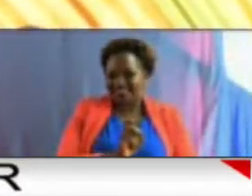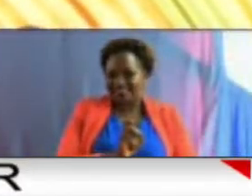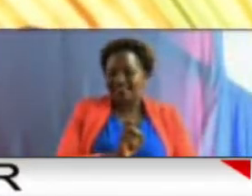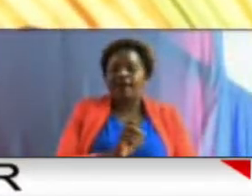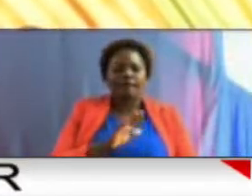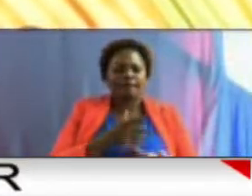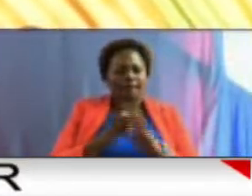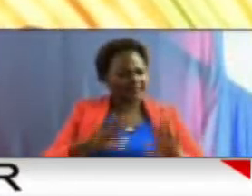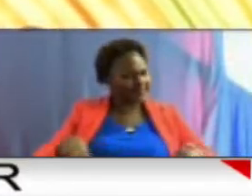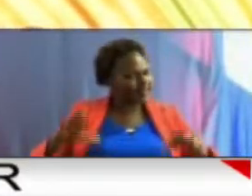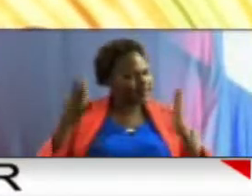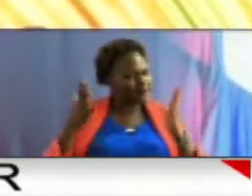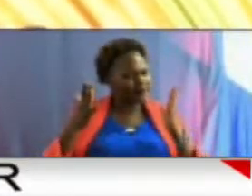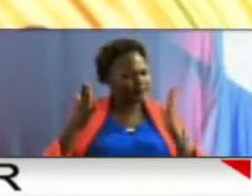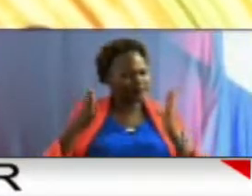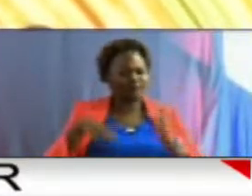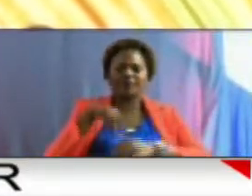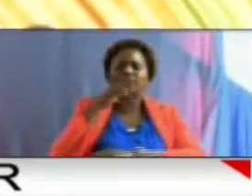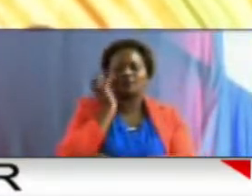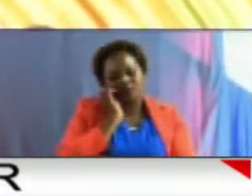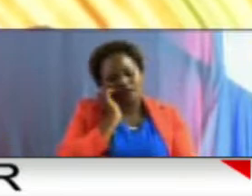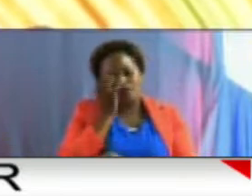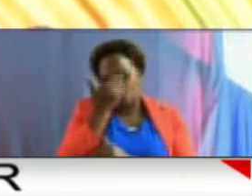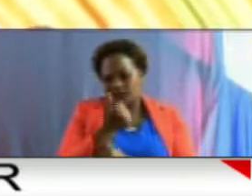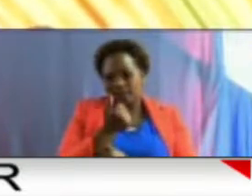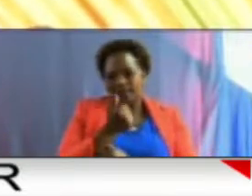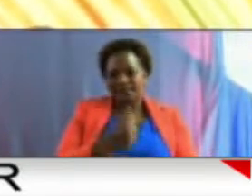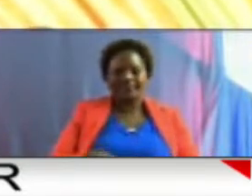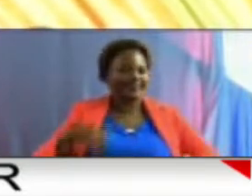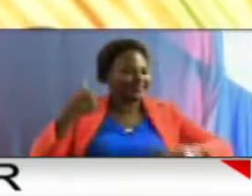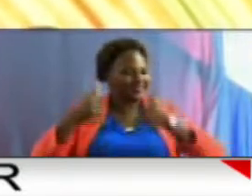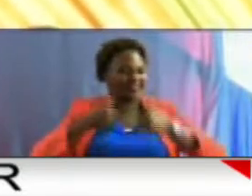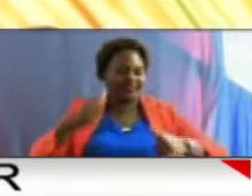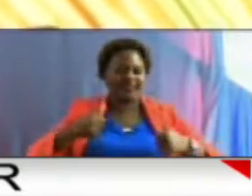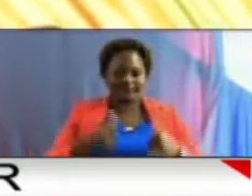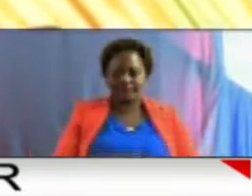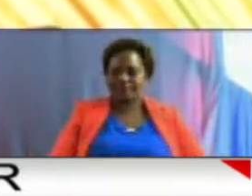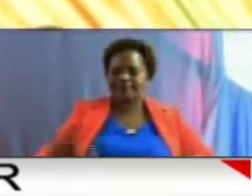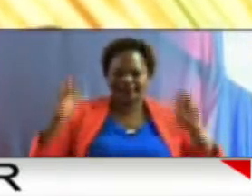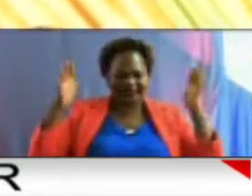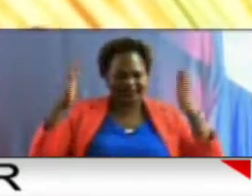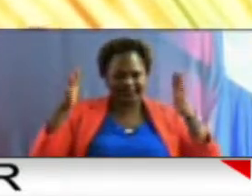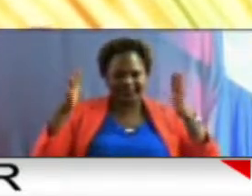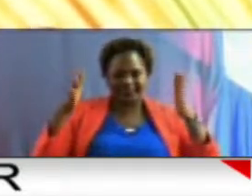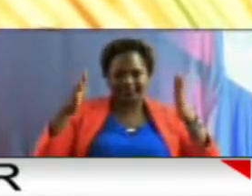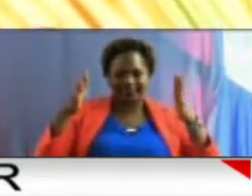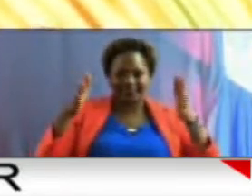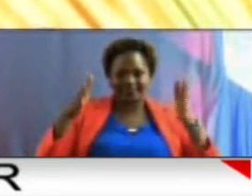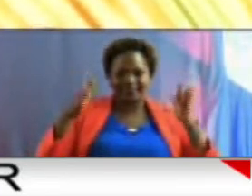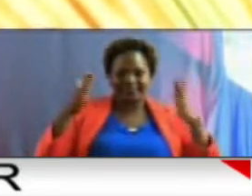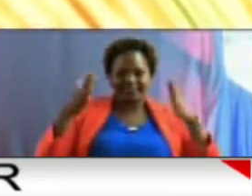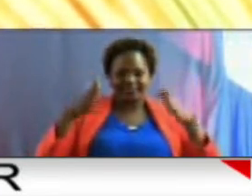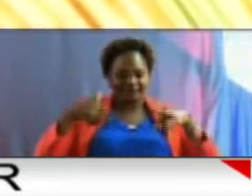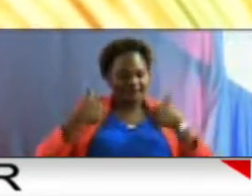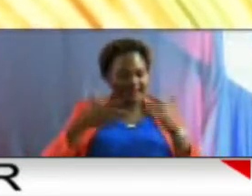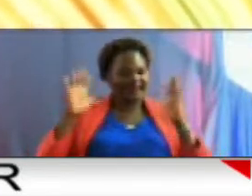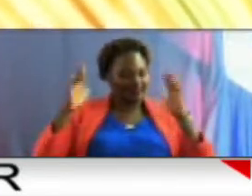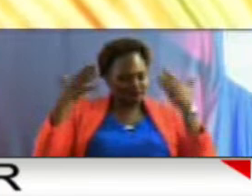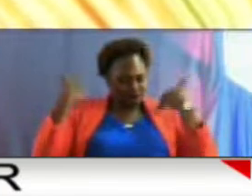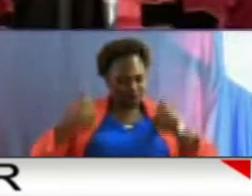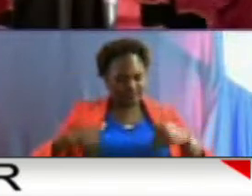supposed to be a celebration. So can we cheer up? Can you clap for me to give me some energy to start?